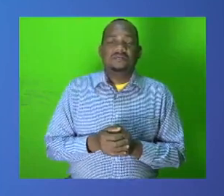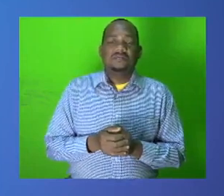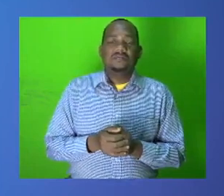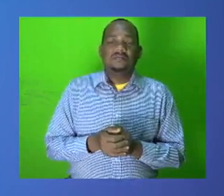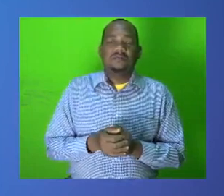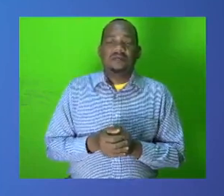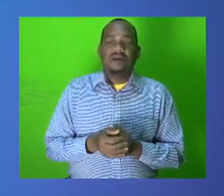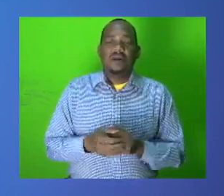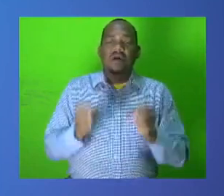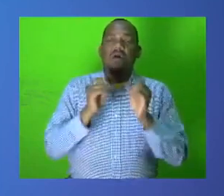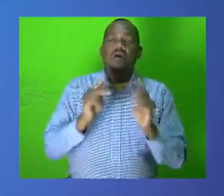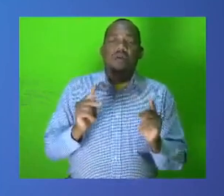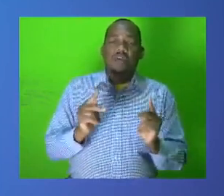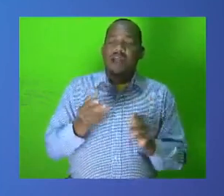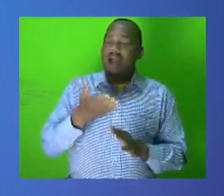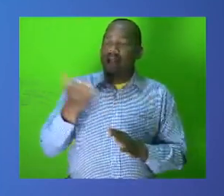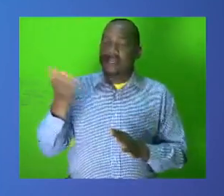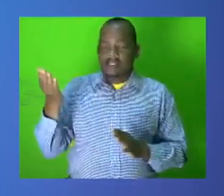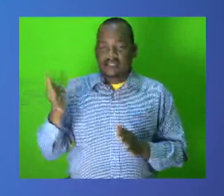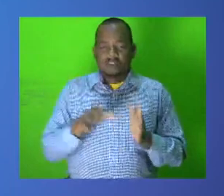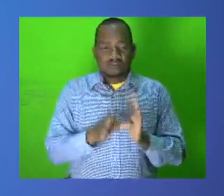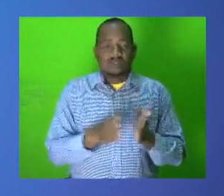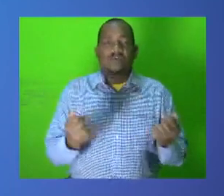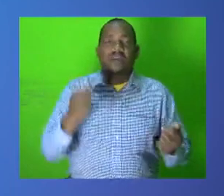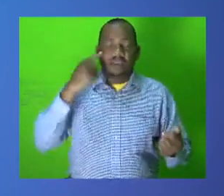of research. Okay, another student who can try?